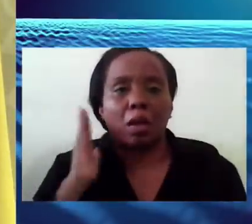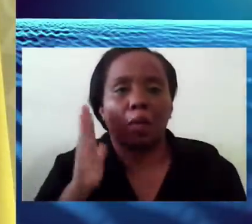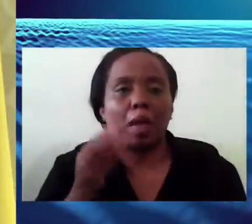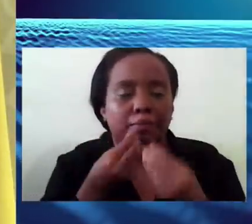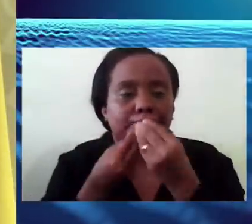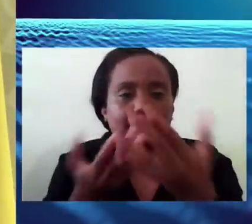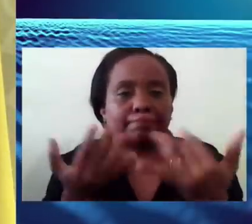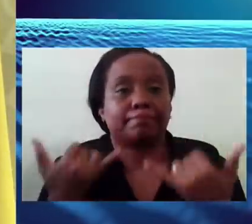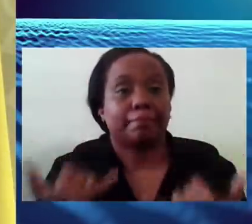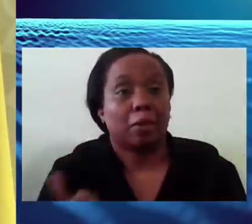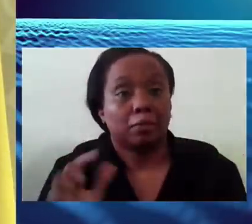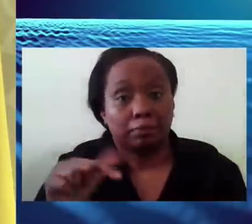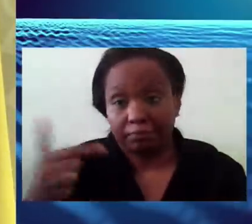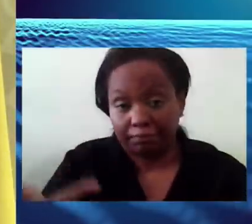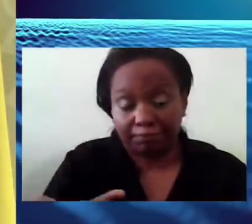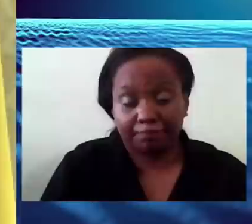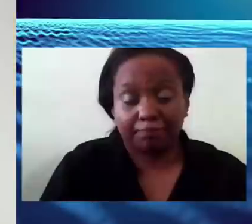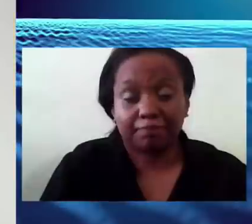situation. Dr. Trotman.